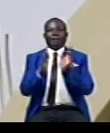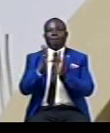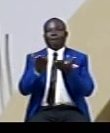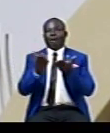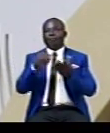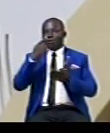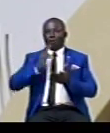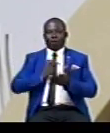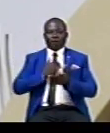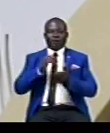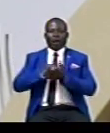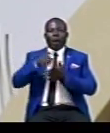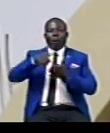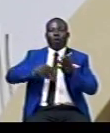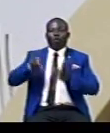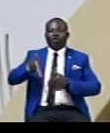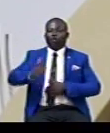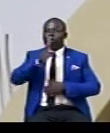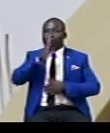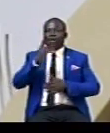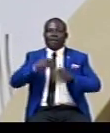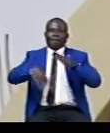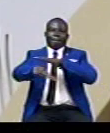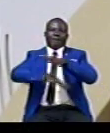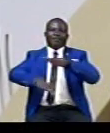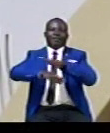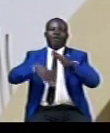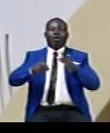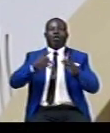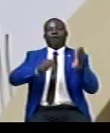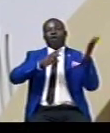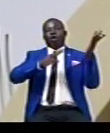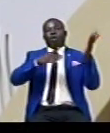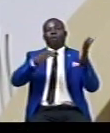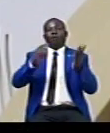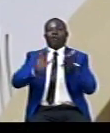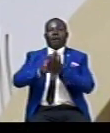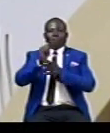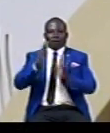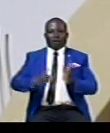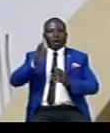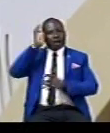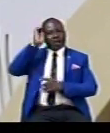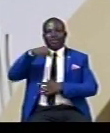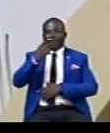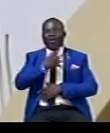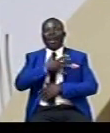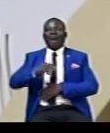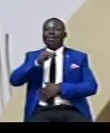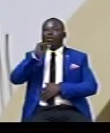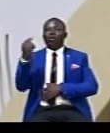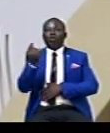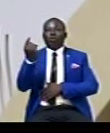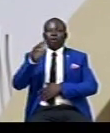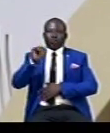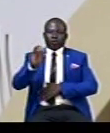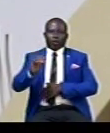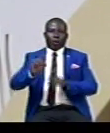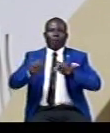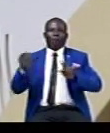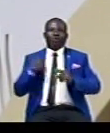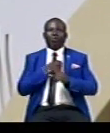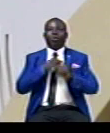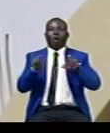what should be the basis of the hope of the believer. It says, and not only so, but we also joy